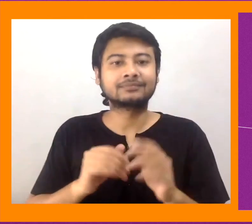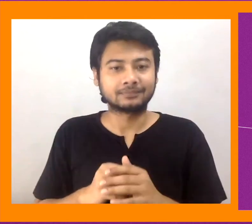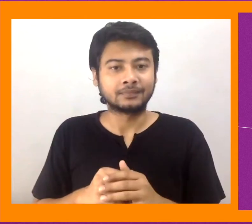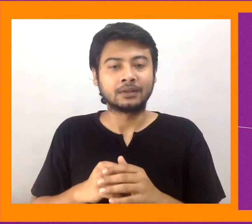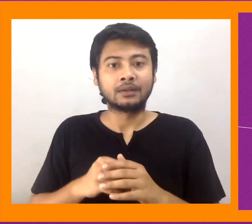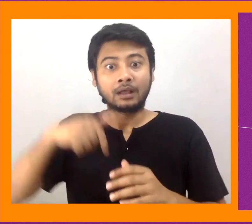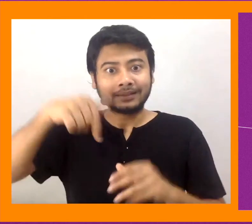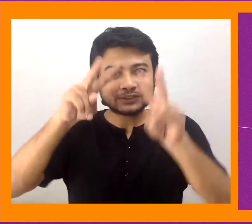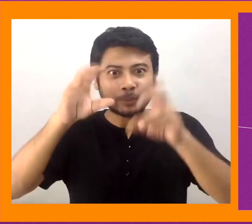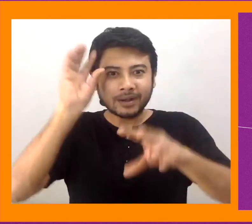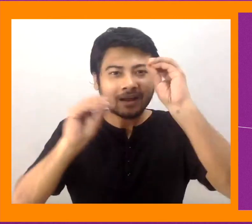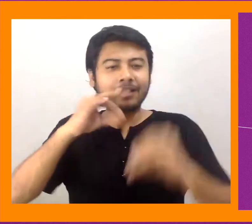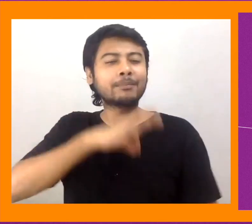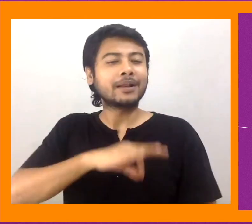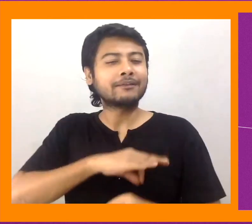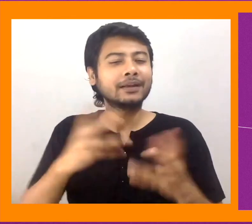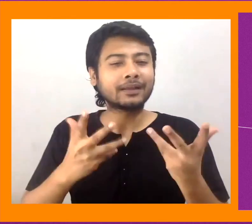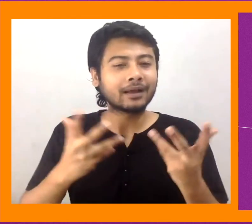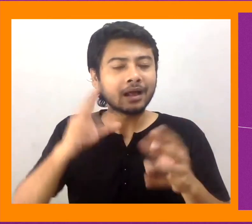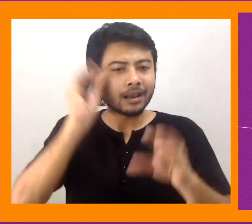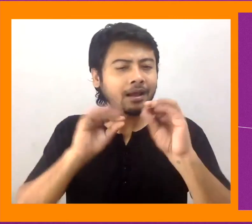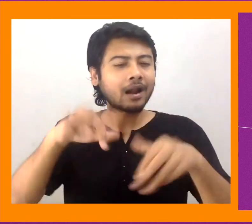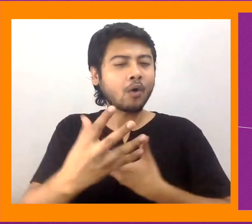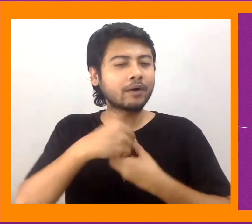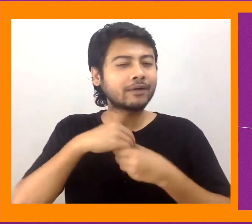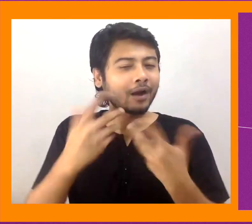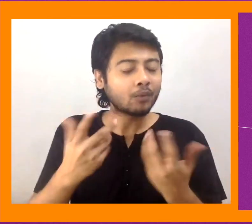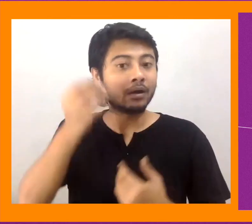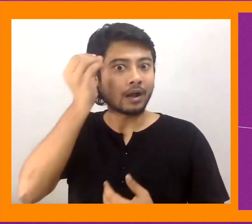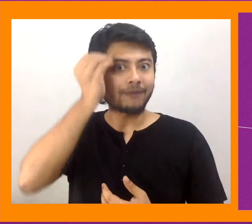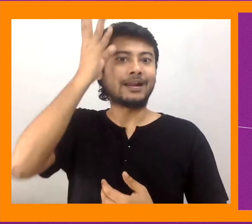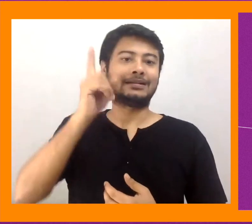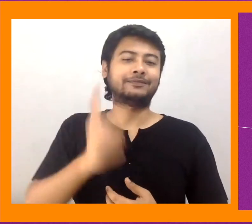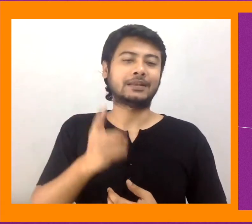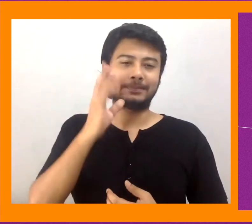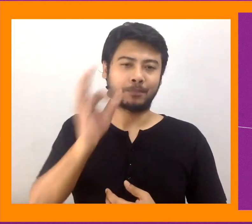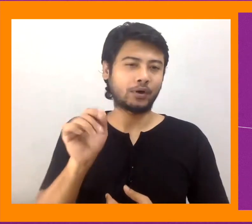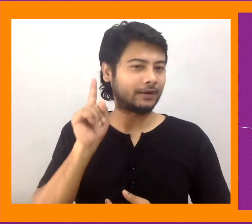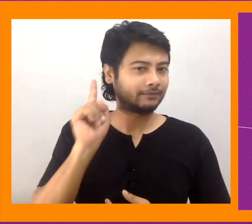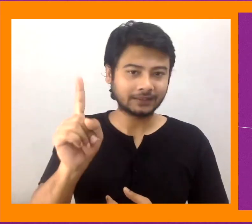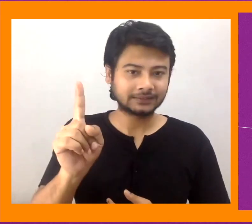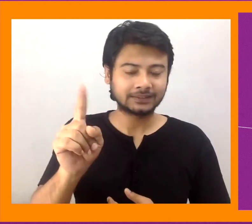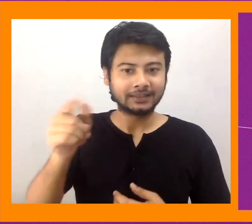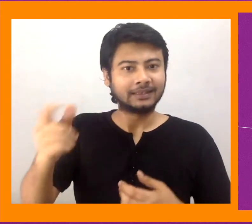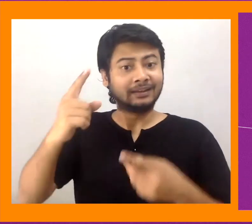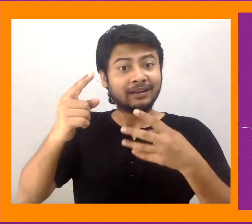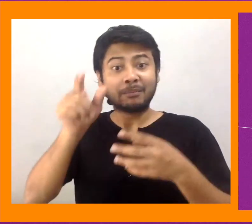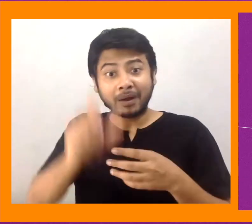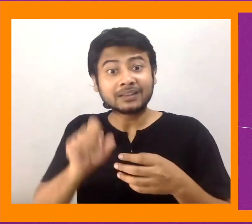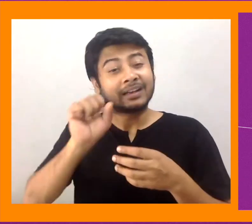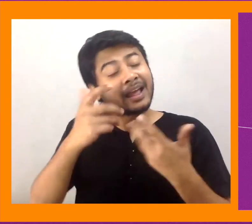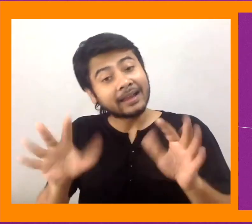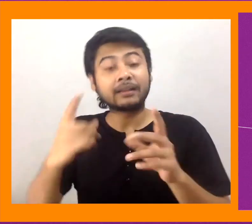intersectional framework or lens in our everyday life? The first step would be becoming aware of the need of